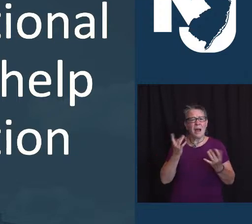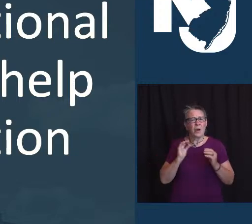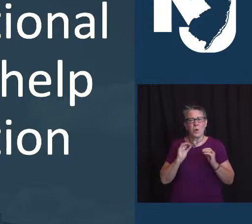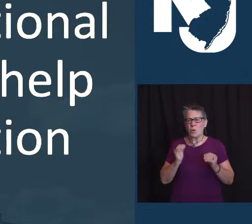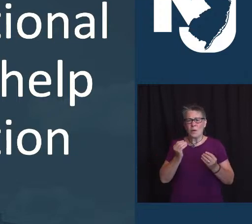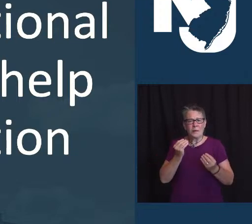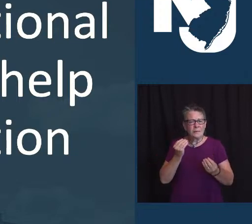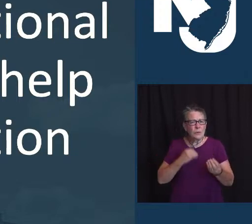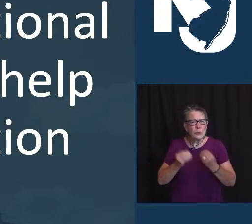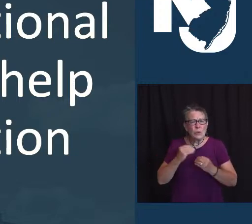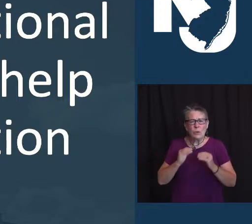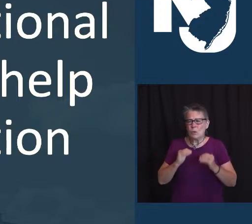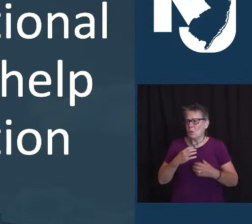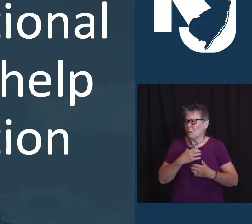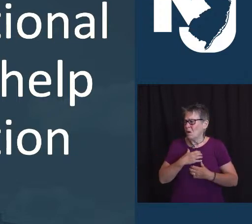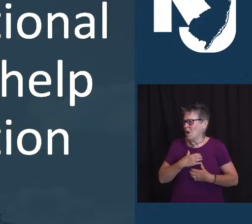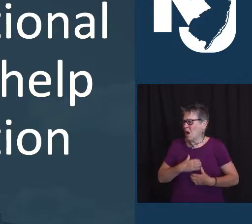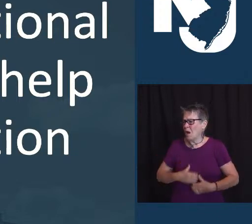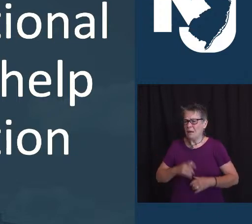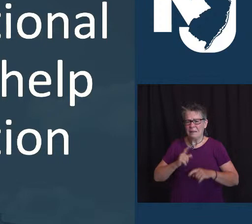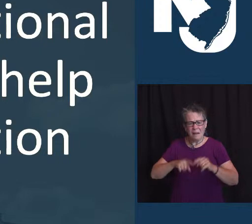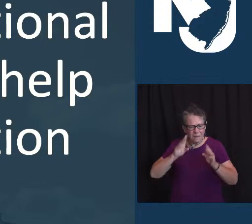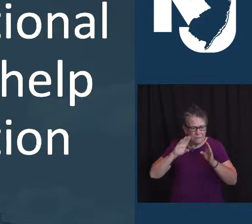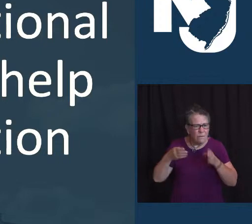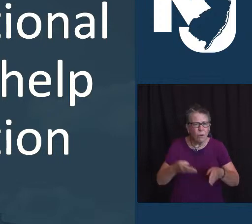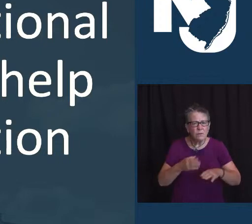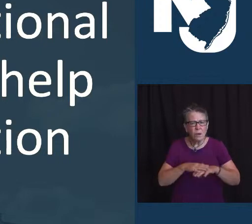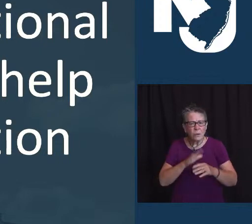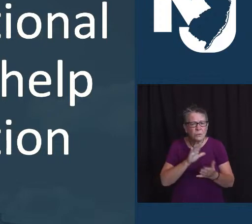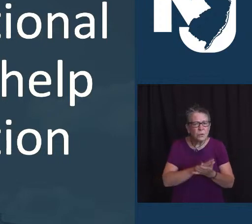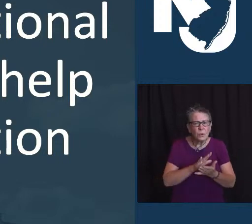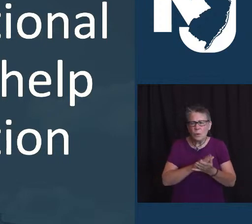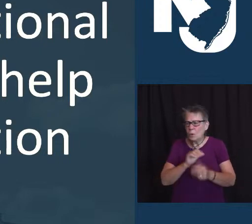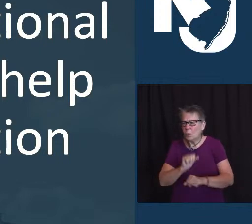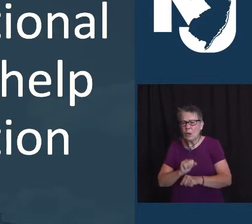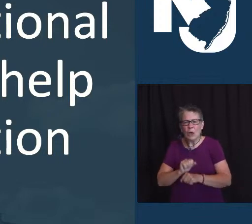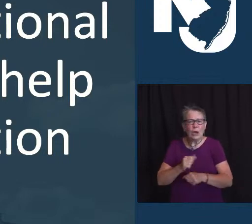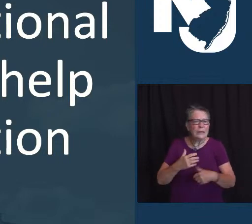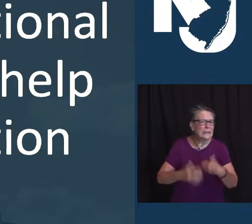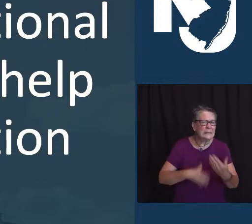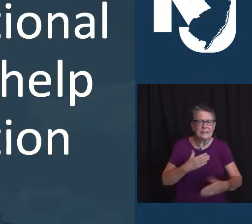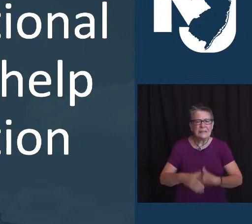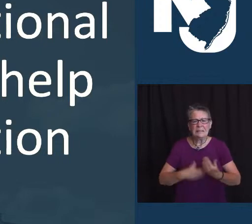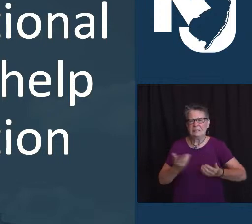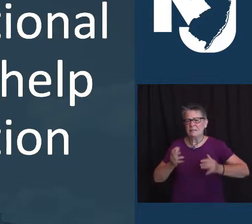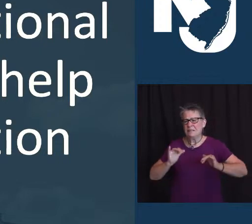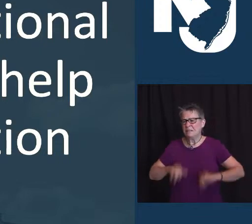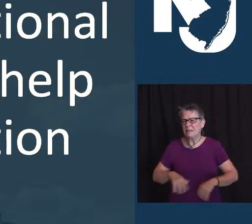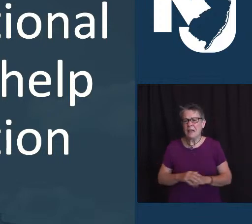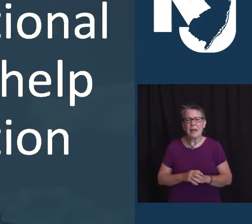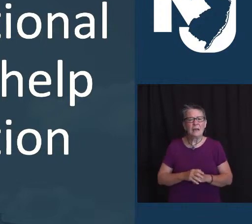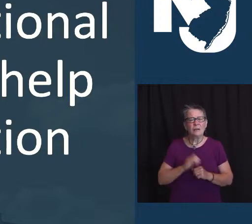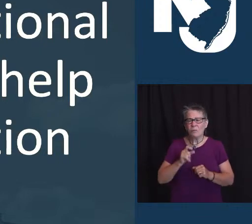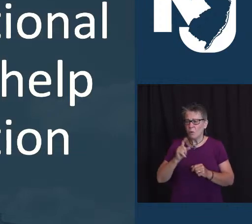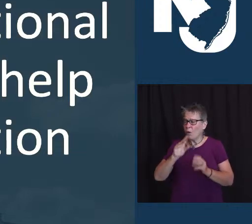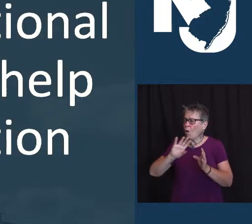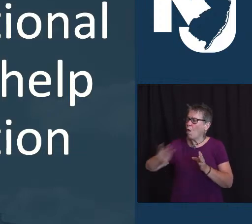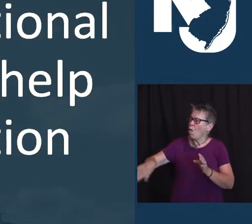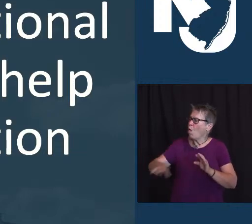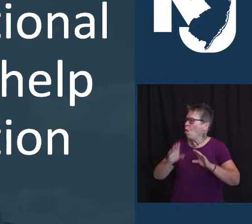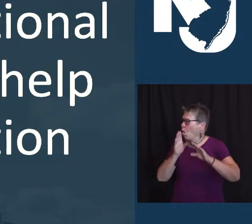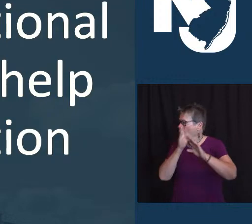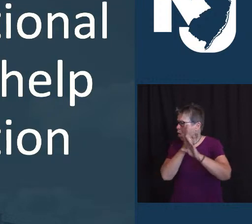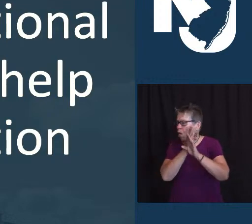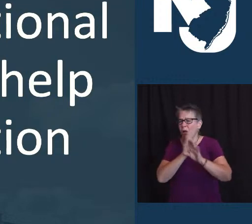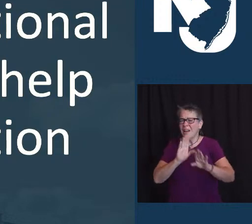underreported and hugely under-focused on reality in the overall food insecurity landscape. These funds will be leveraged